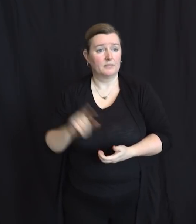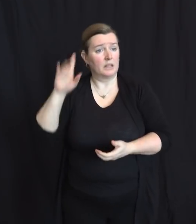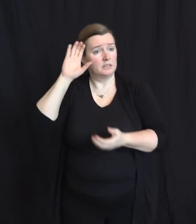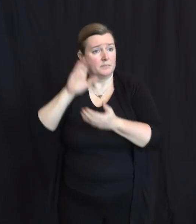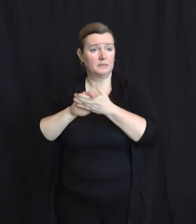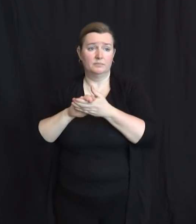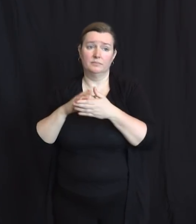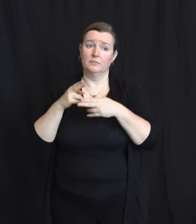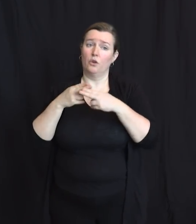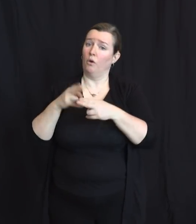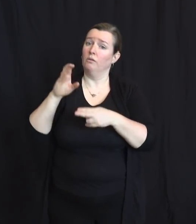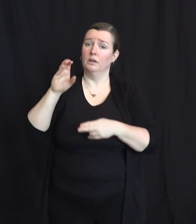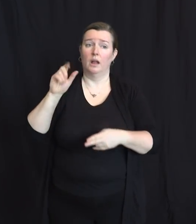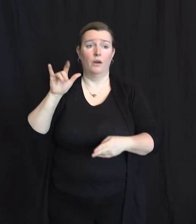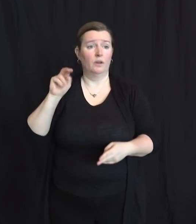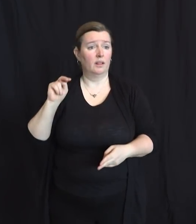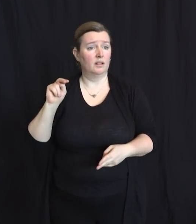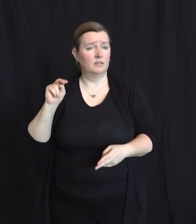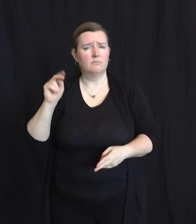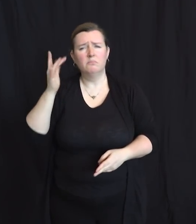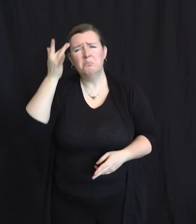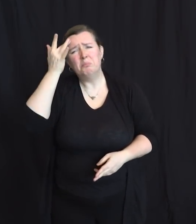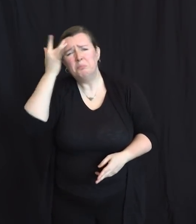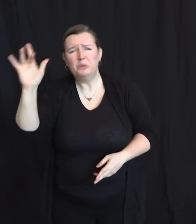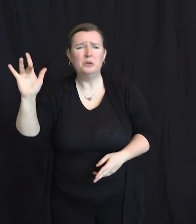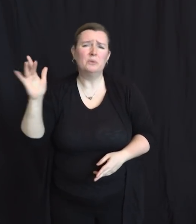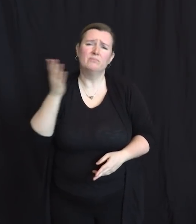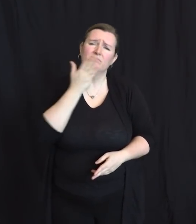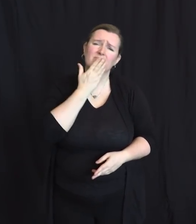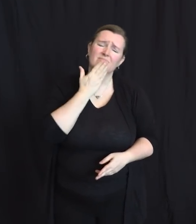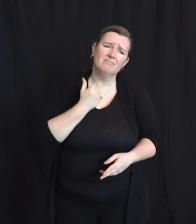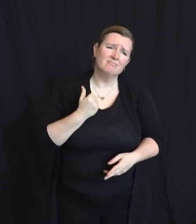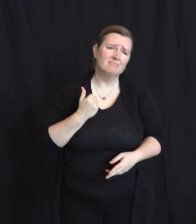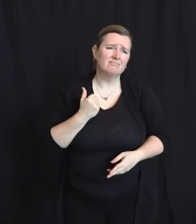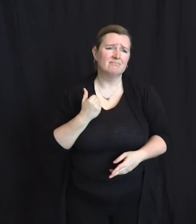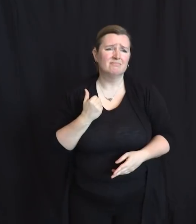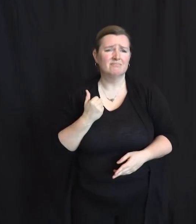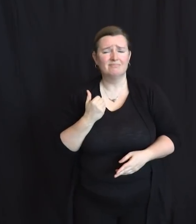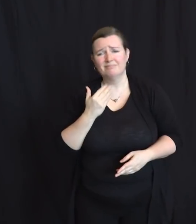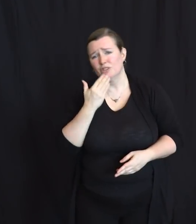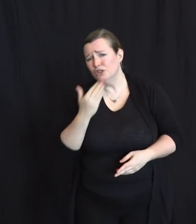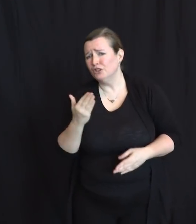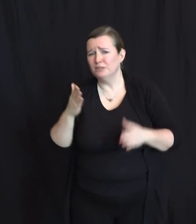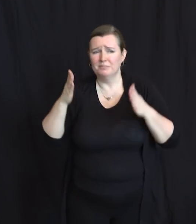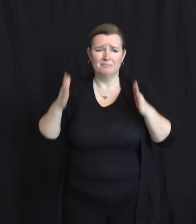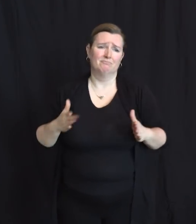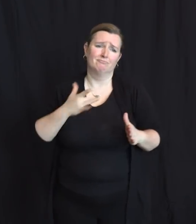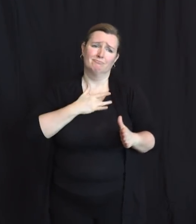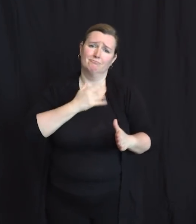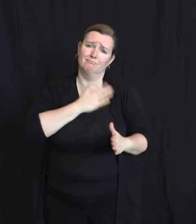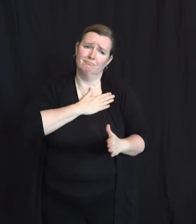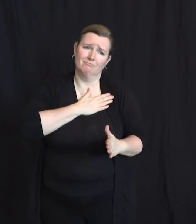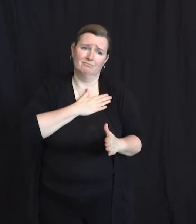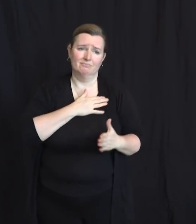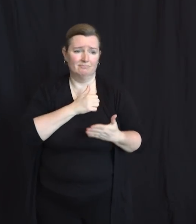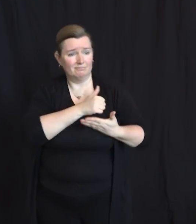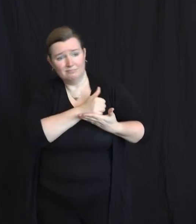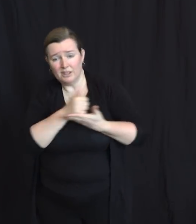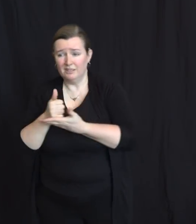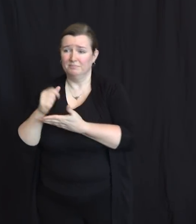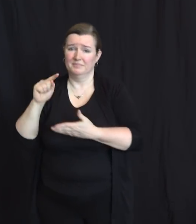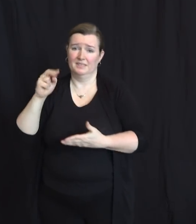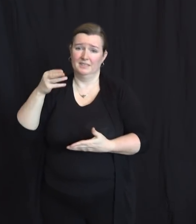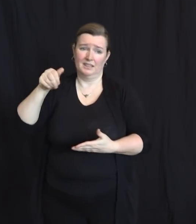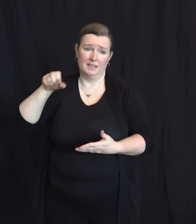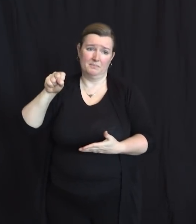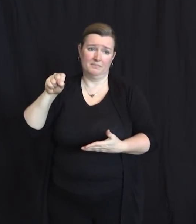smartest, kindest, gentlest people, and these traits are what helped her give Thomas such a